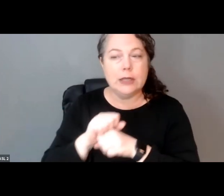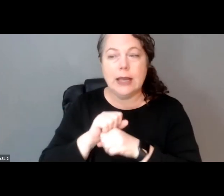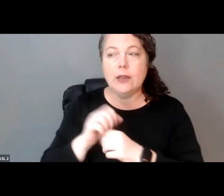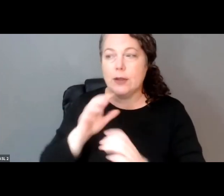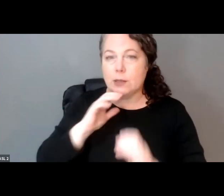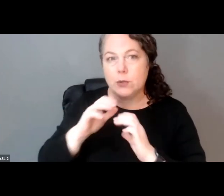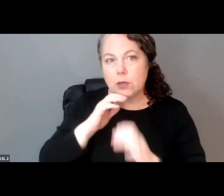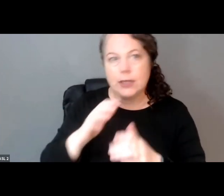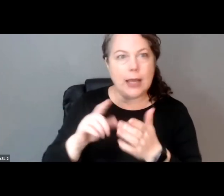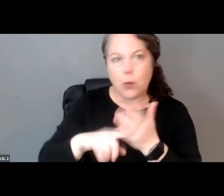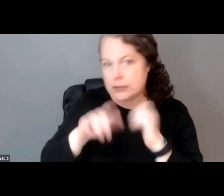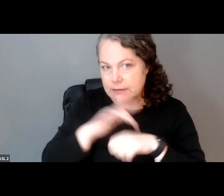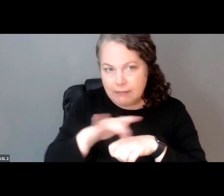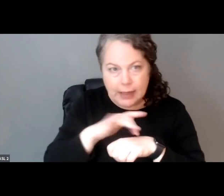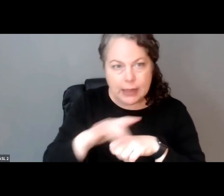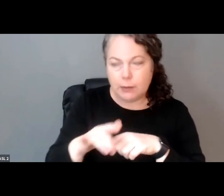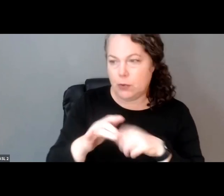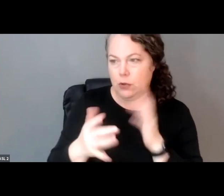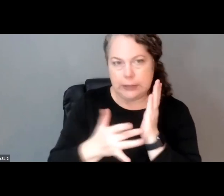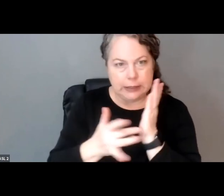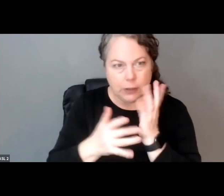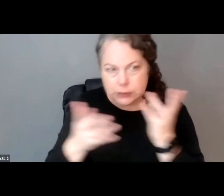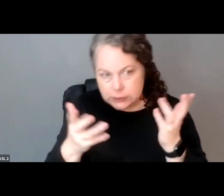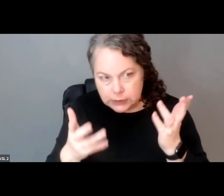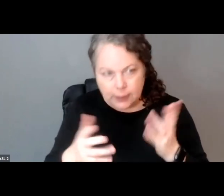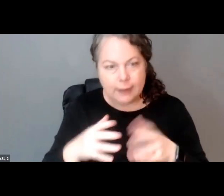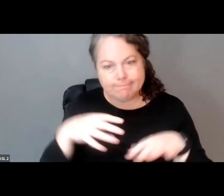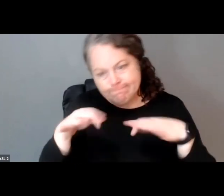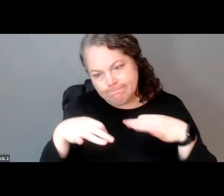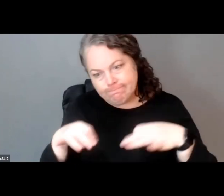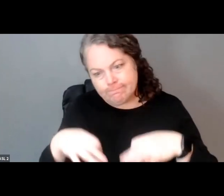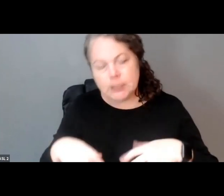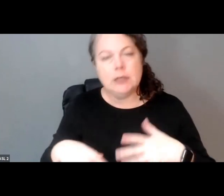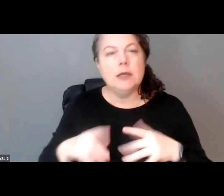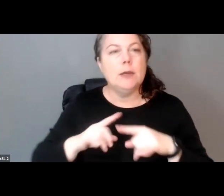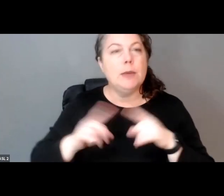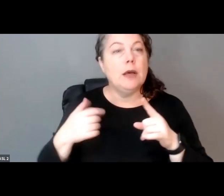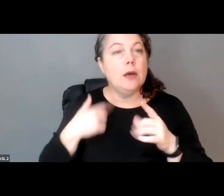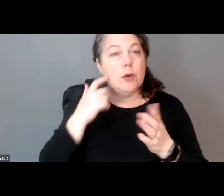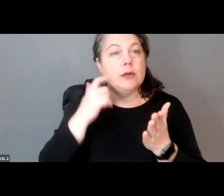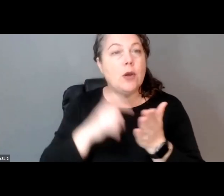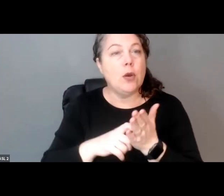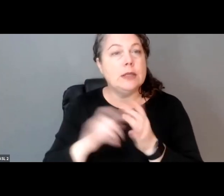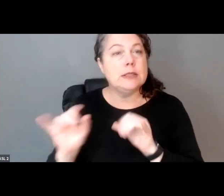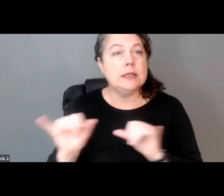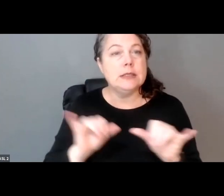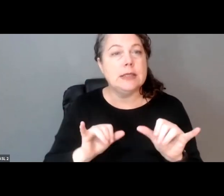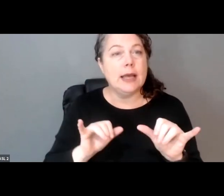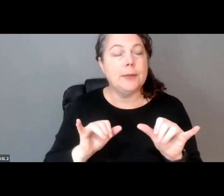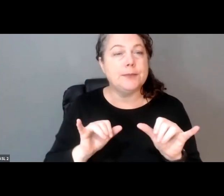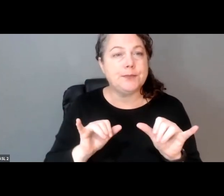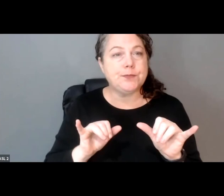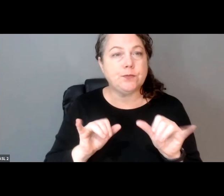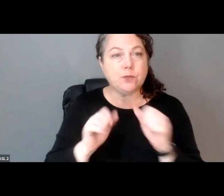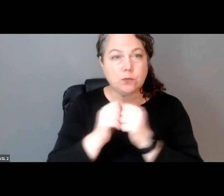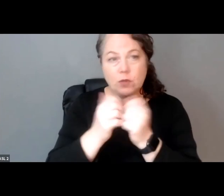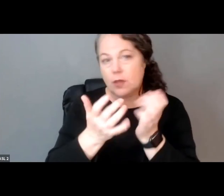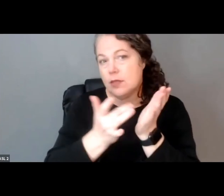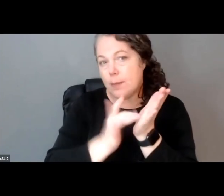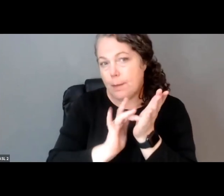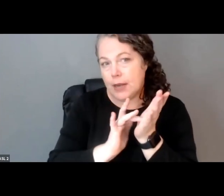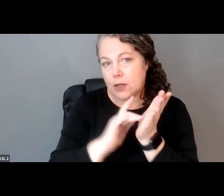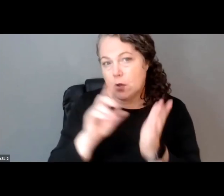of these technologies to these companies. We've noticed the same thing in the medical device space,